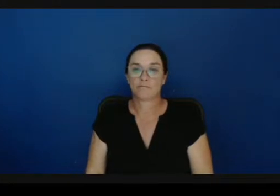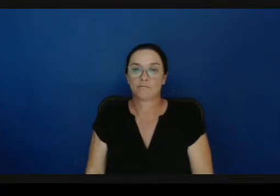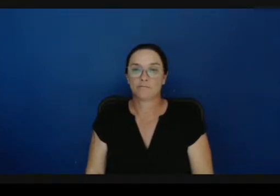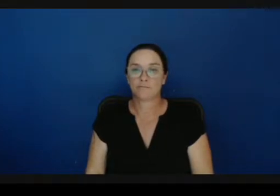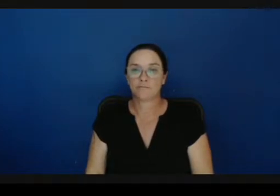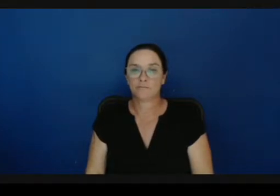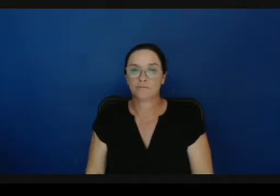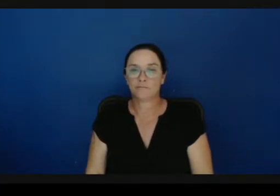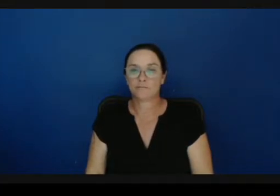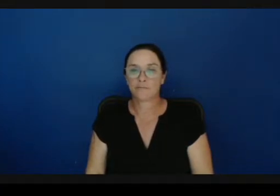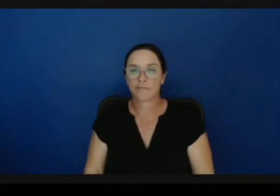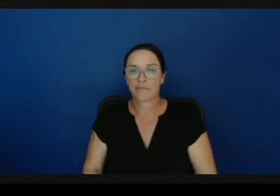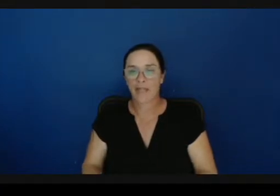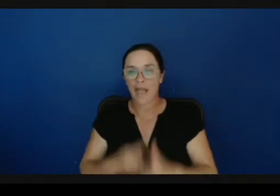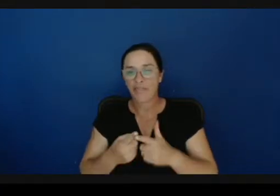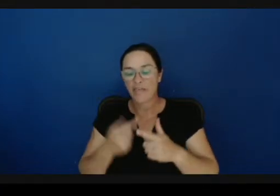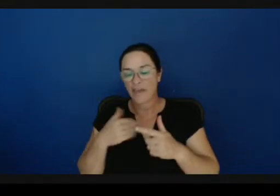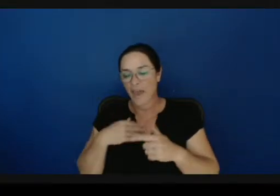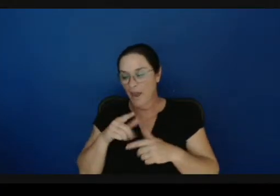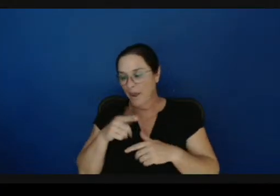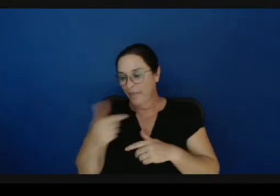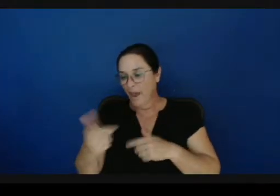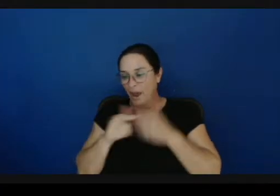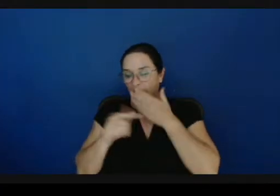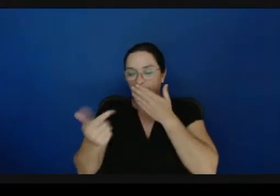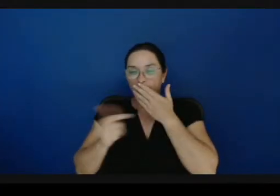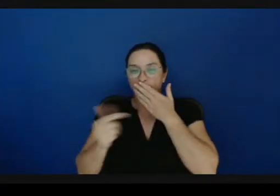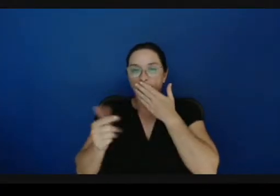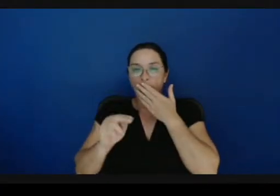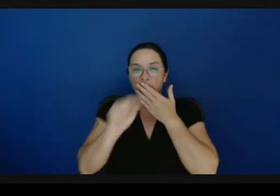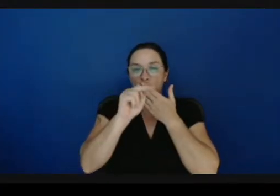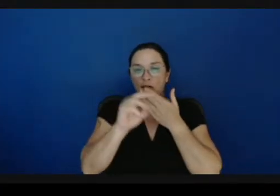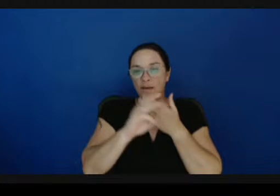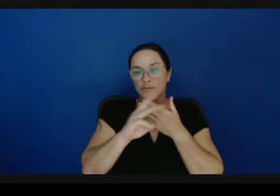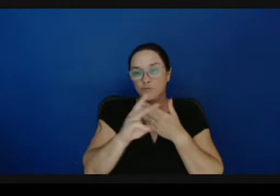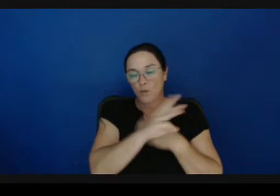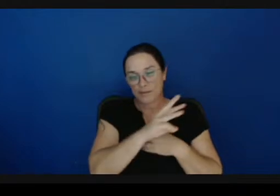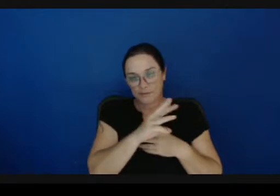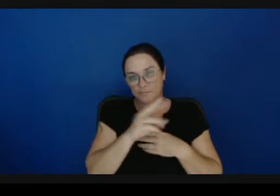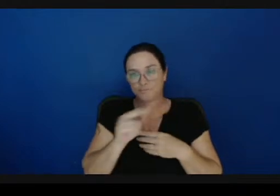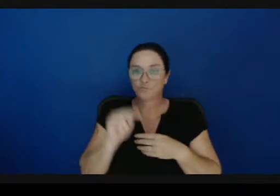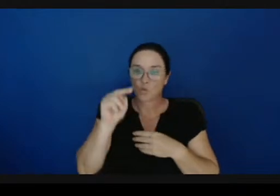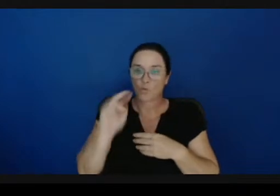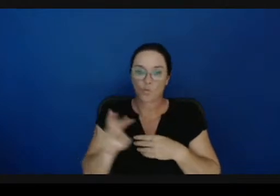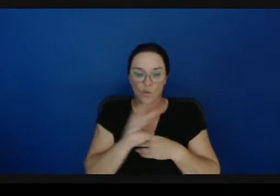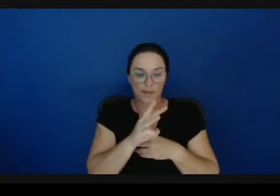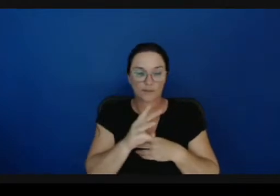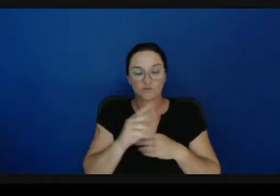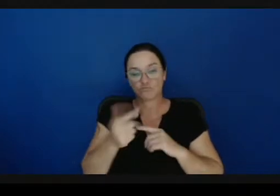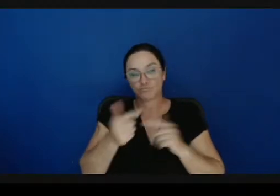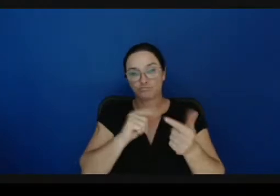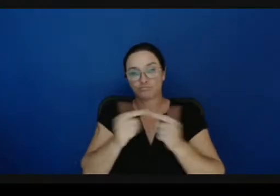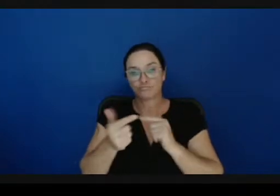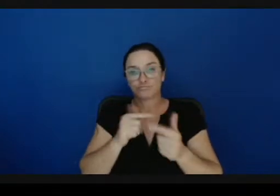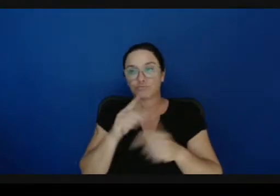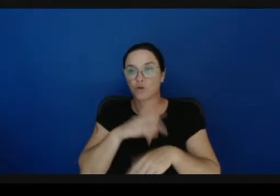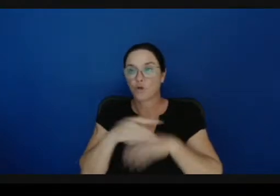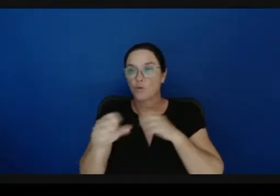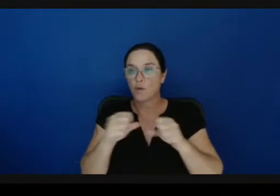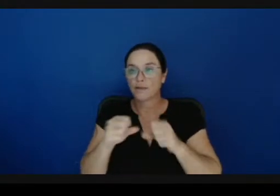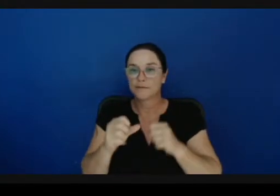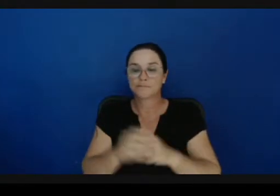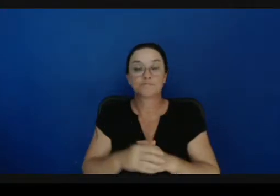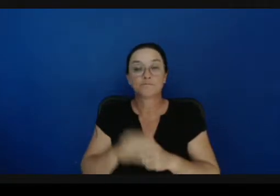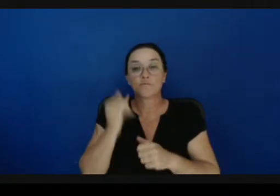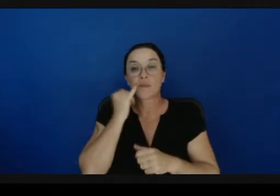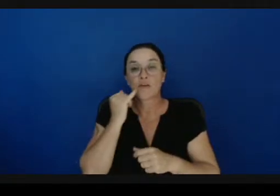of earthquakes, northwest and center. So those are the things we can look out for in the future. But it does lead me to wonder, if we go back in